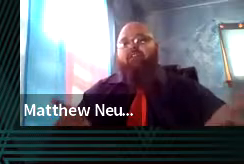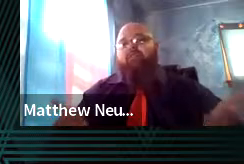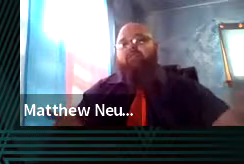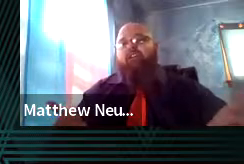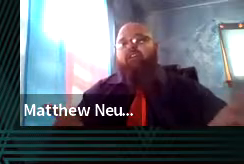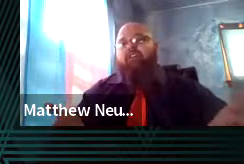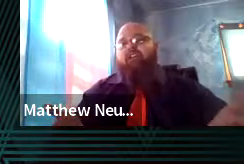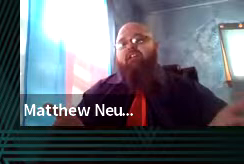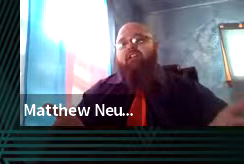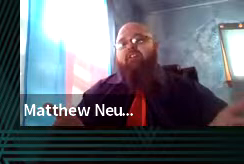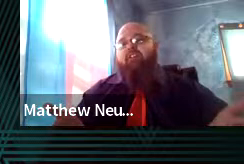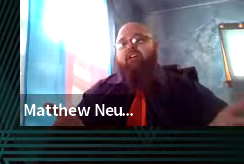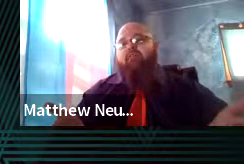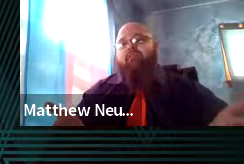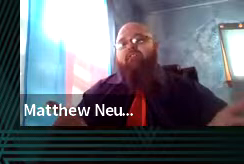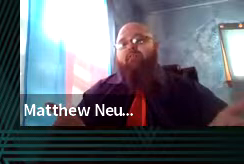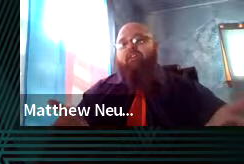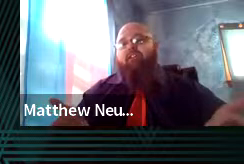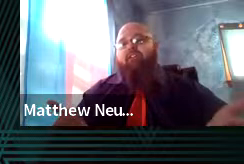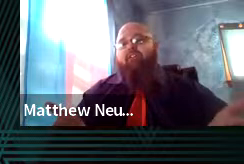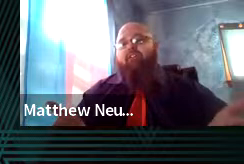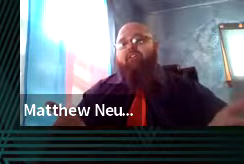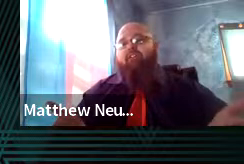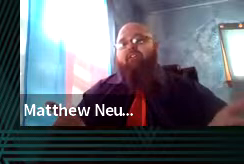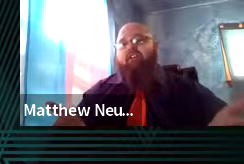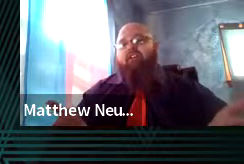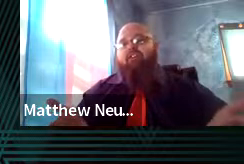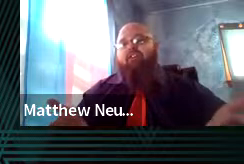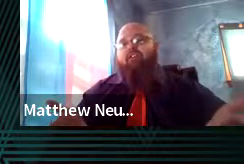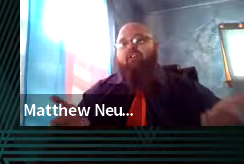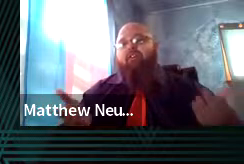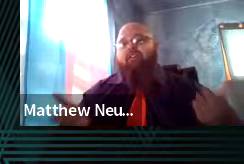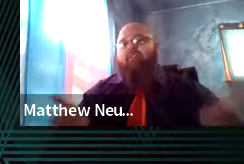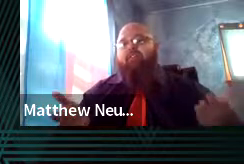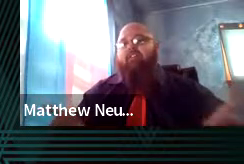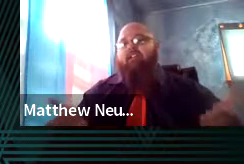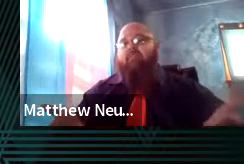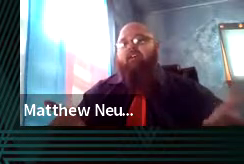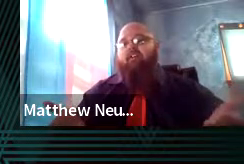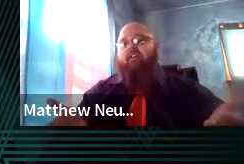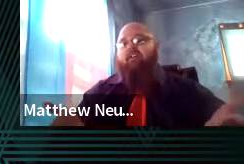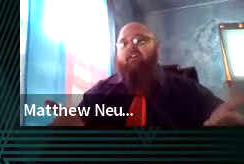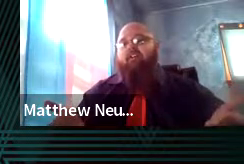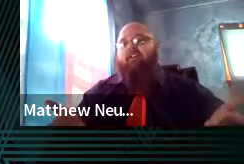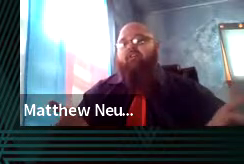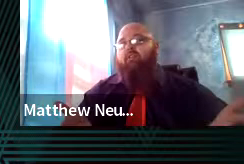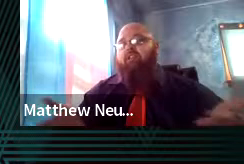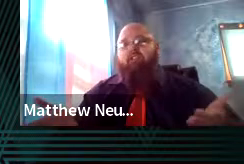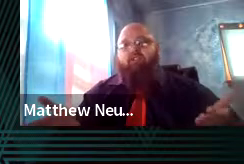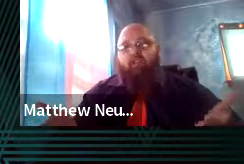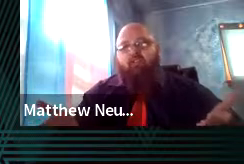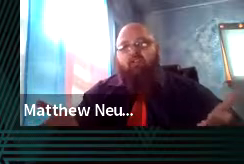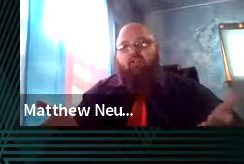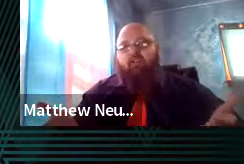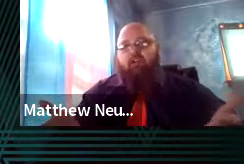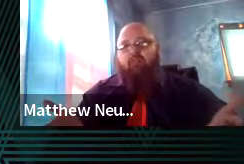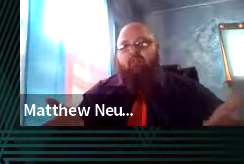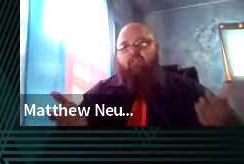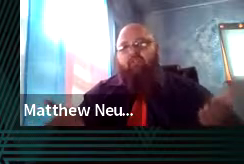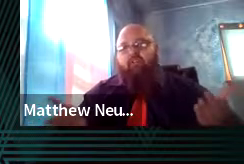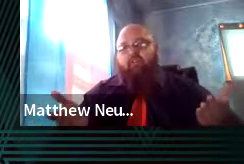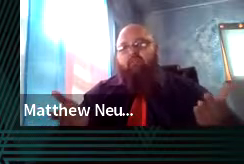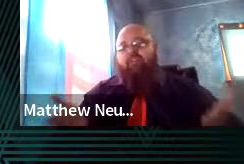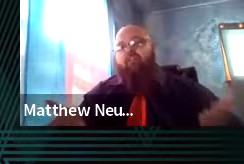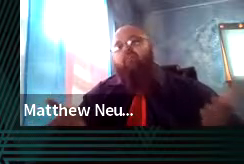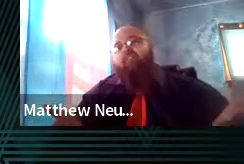safe homosexual sex and to stop HIV? So, I mean, that's something to think about here 40 years later.